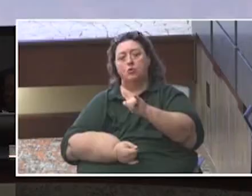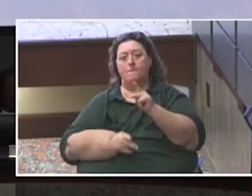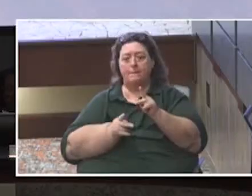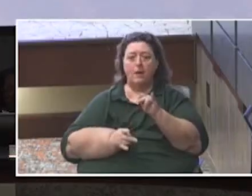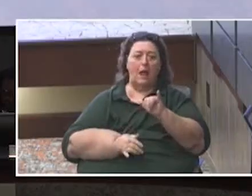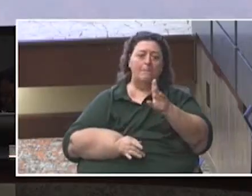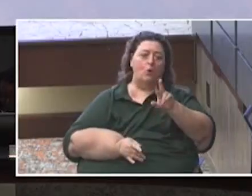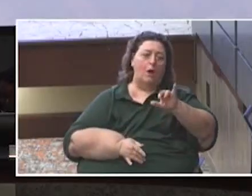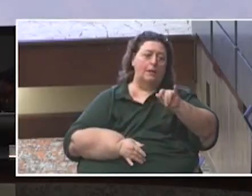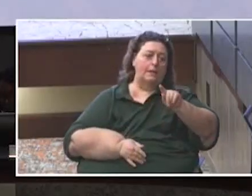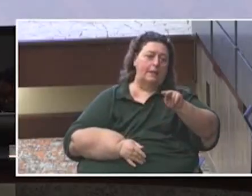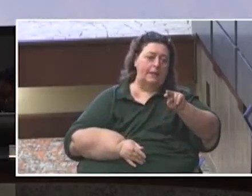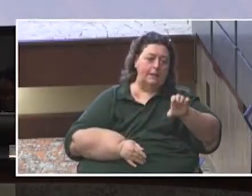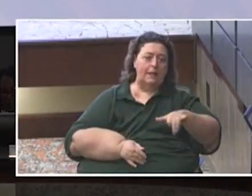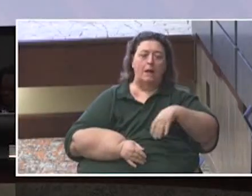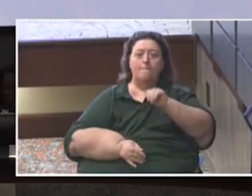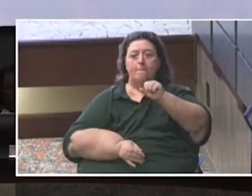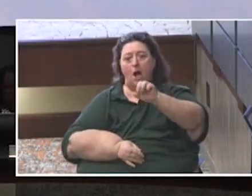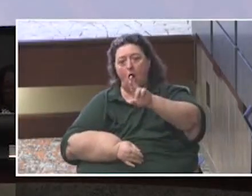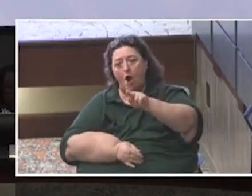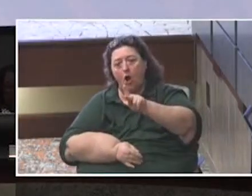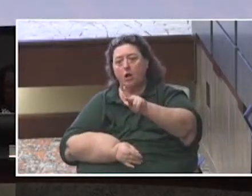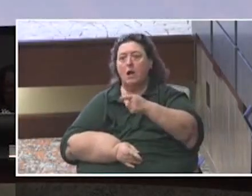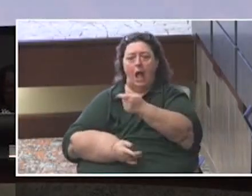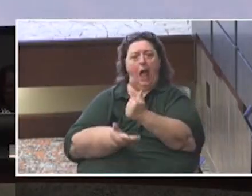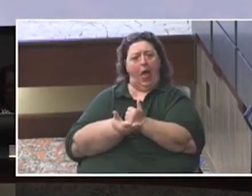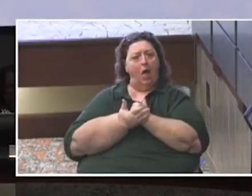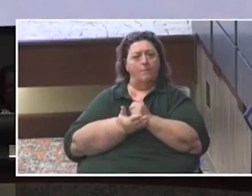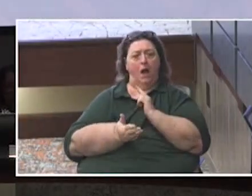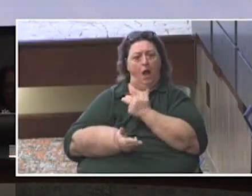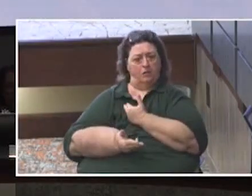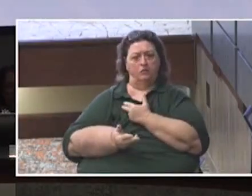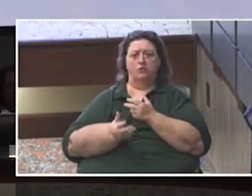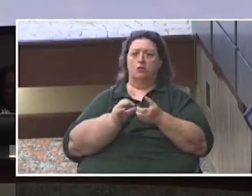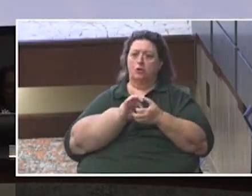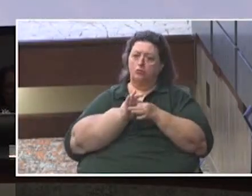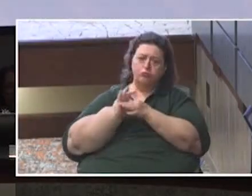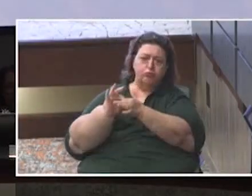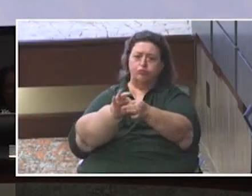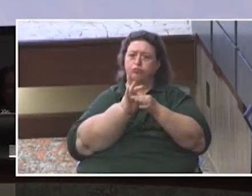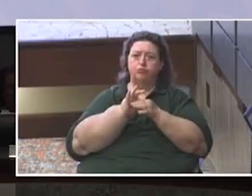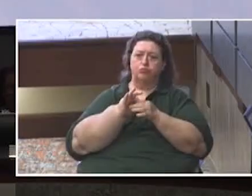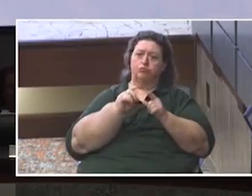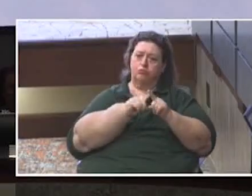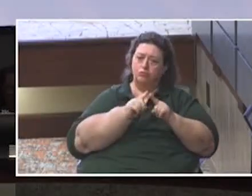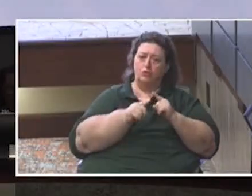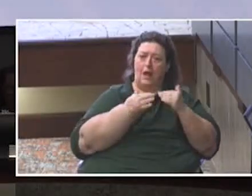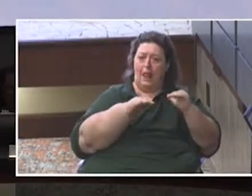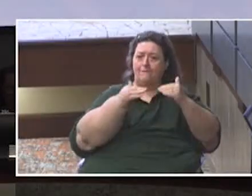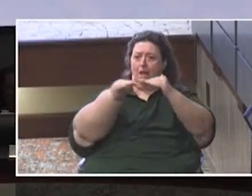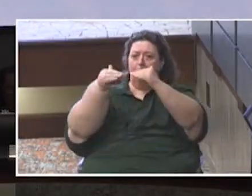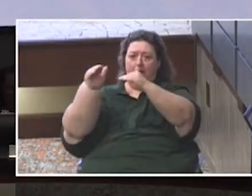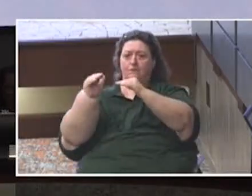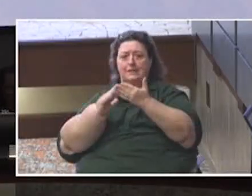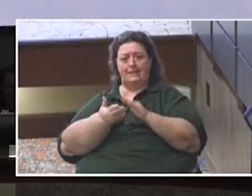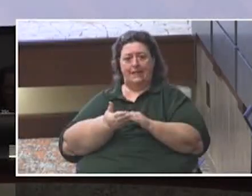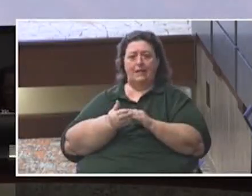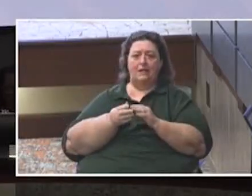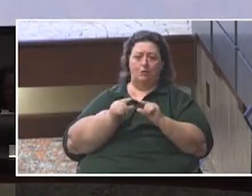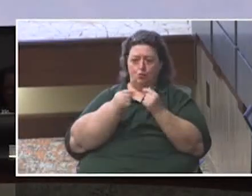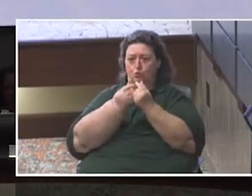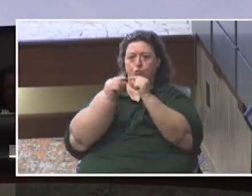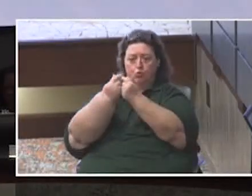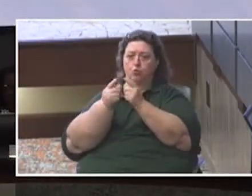Brittany Combs and Mark Keeley helping us, because this is taking coordination along multiple levels of the city. And it's